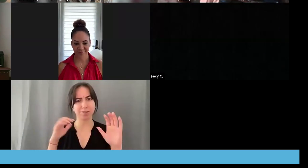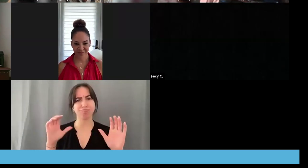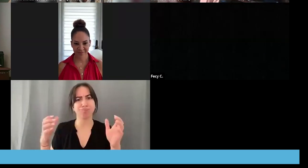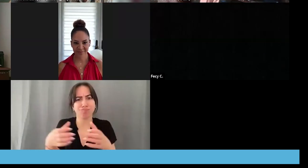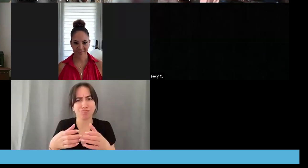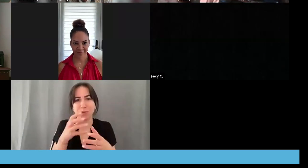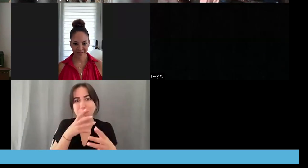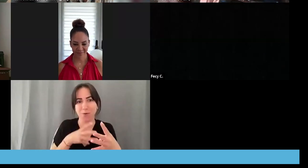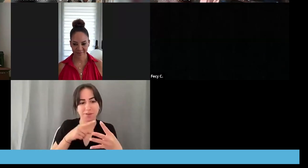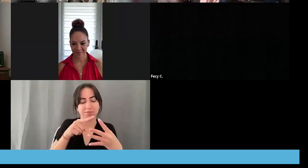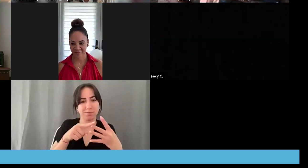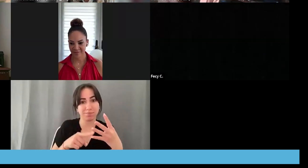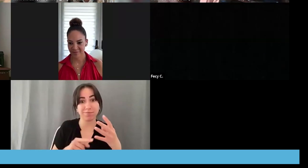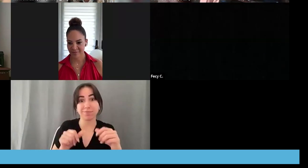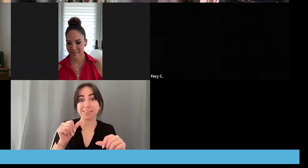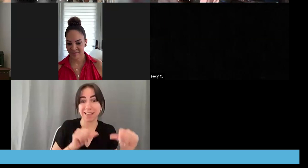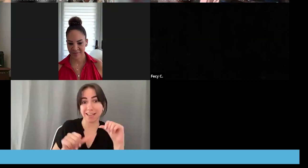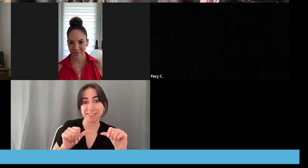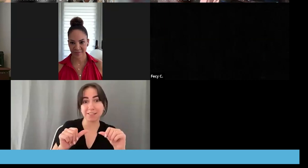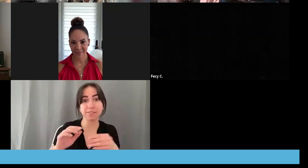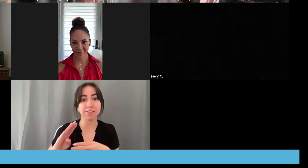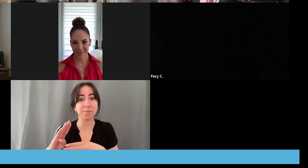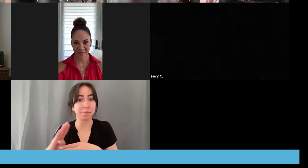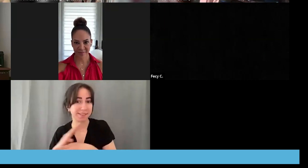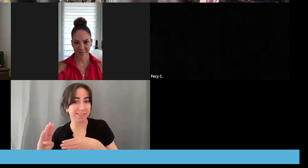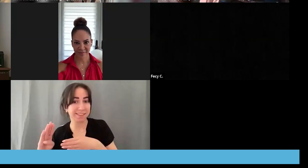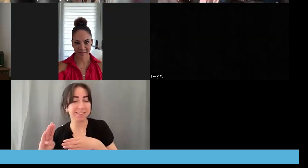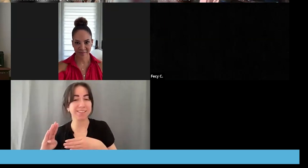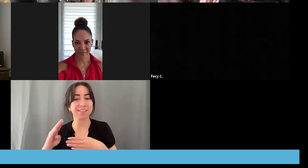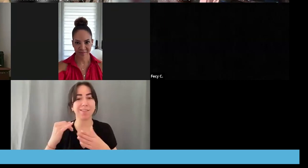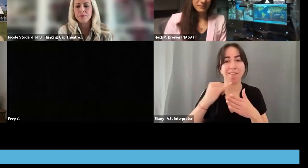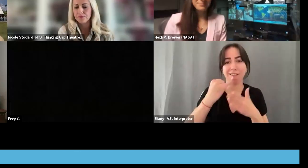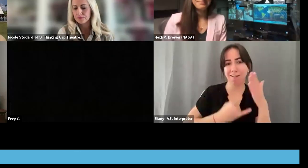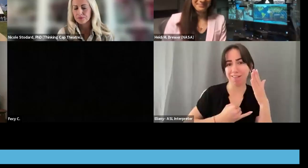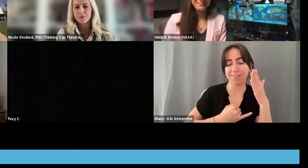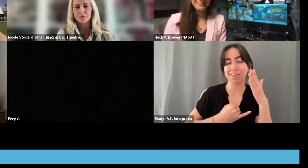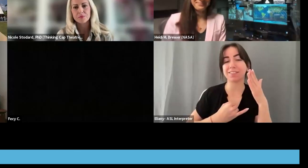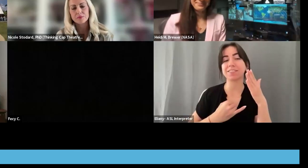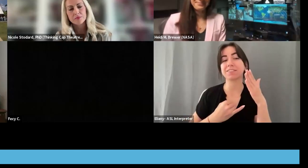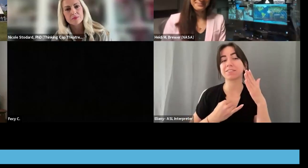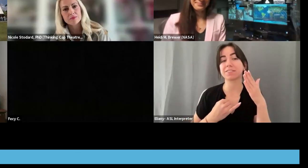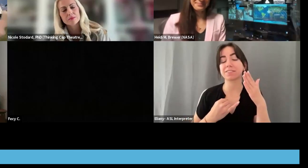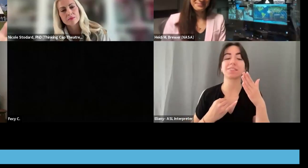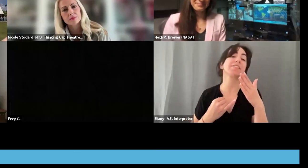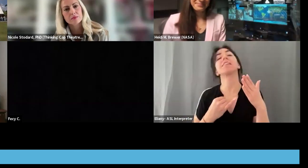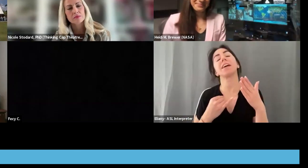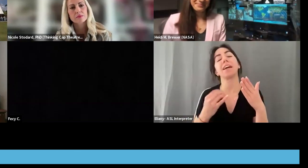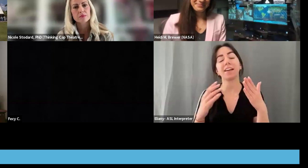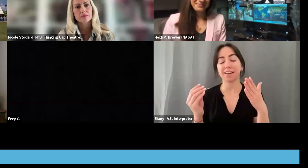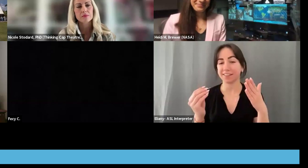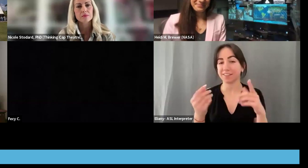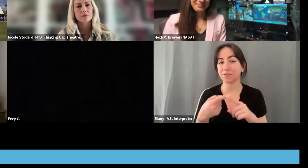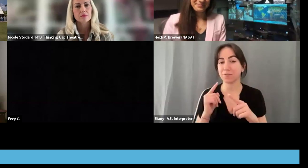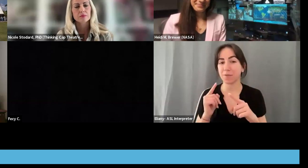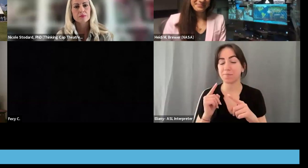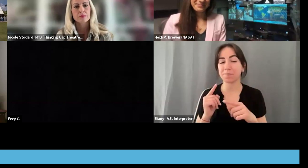from science, business sector, the arts, and also from